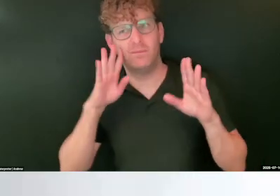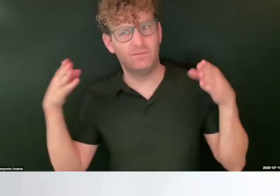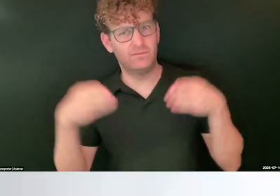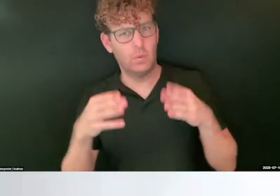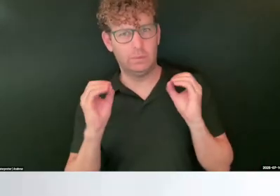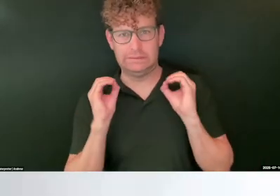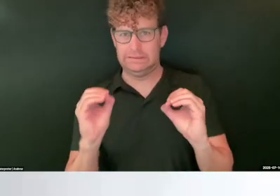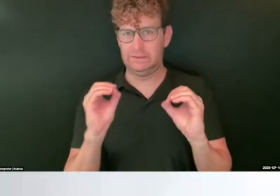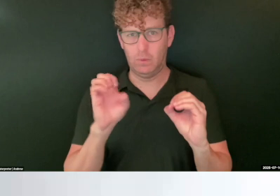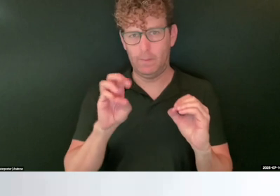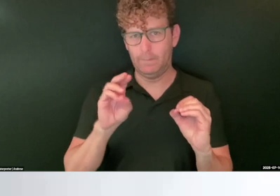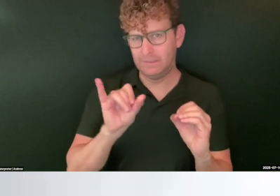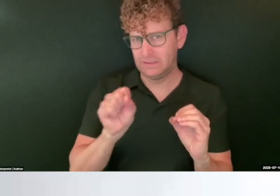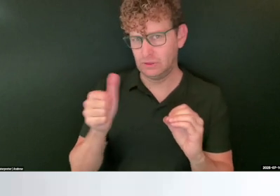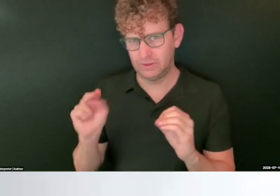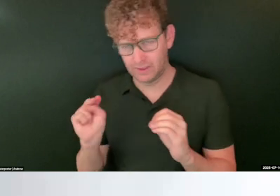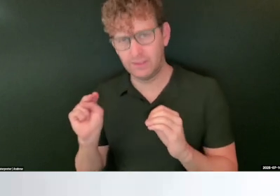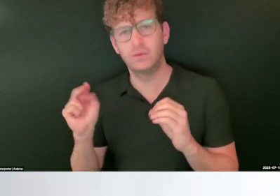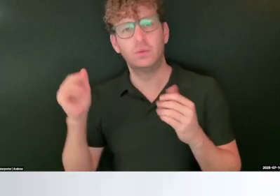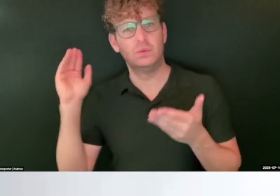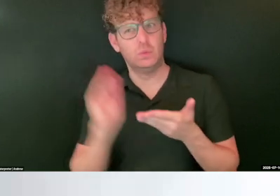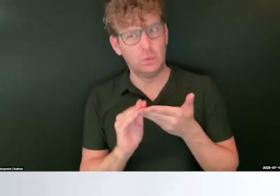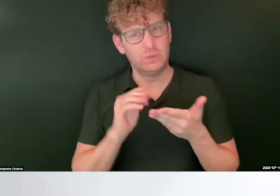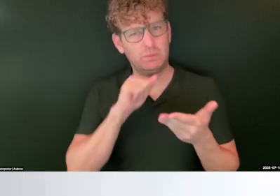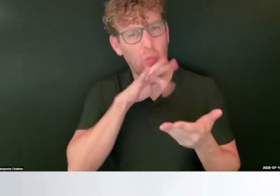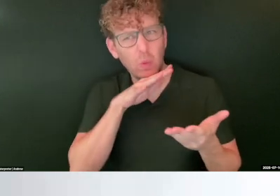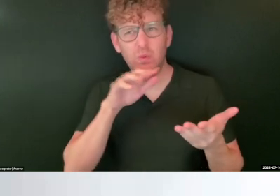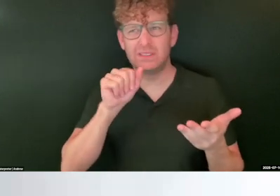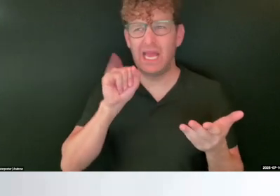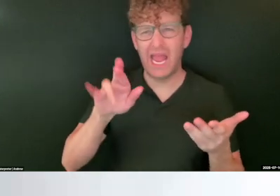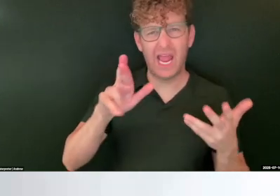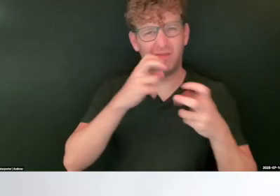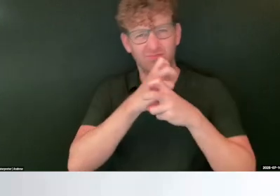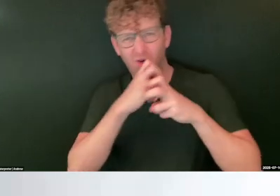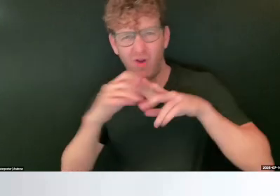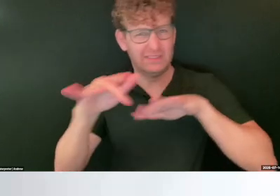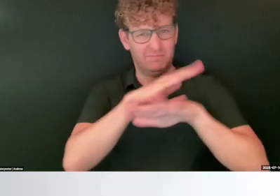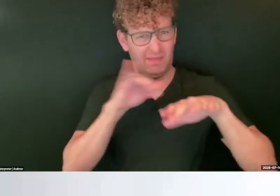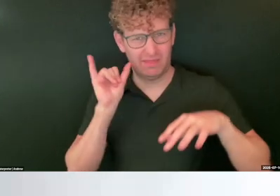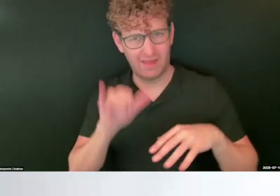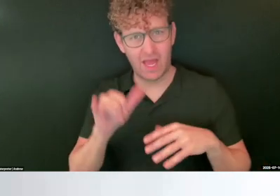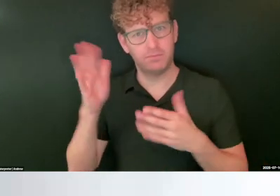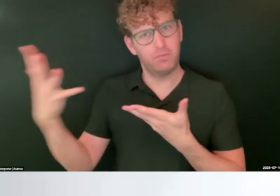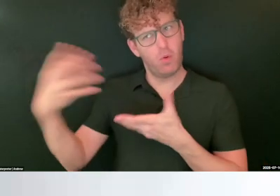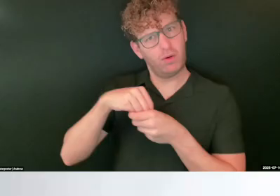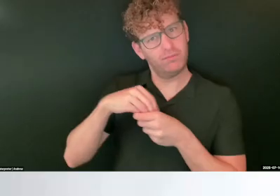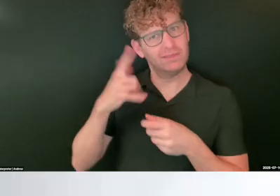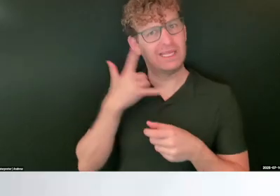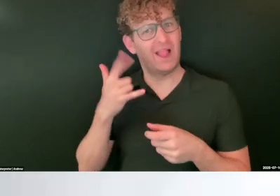criteria pollutants and air toxics. The Low Carbon Transportation Program is part of the California Climate